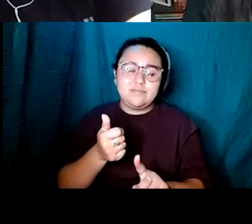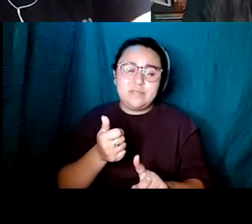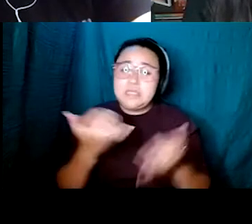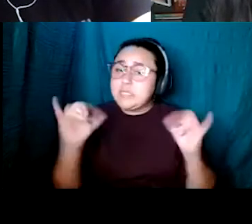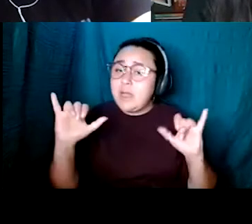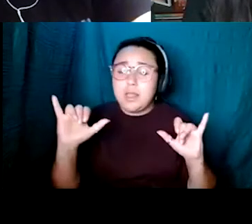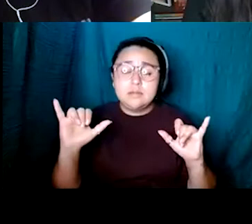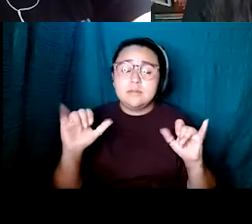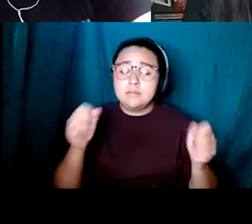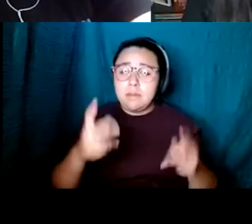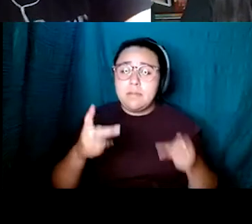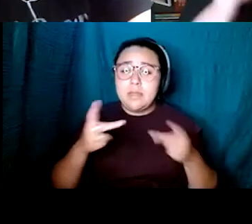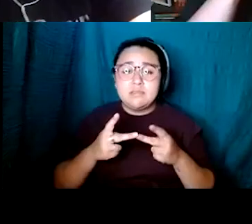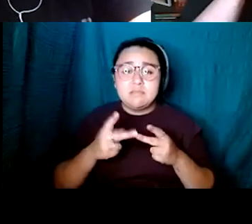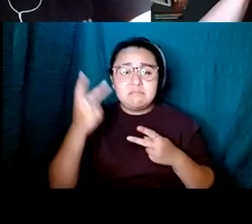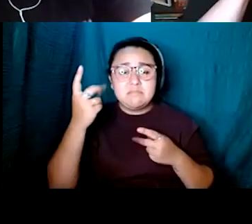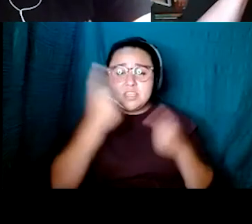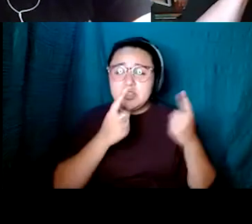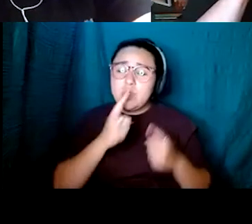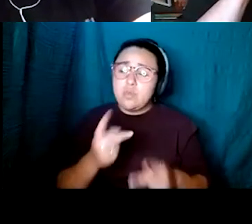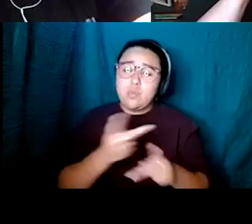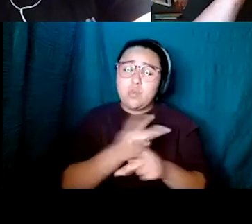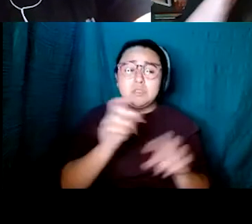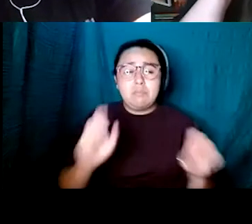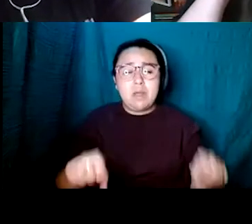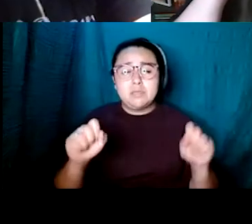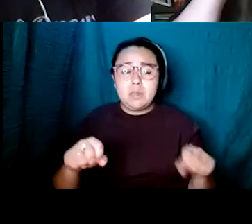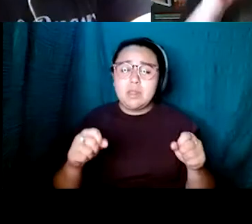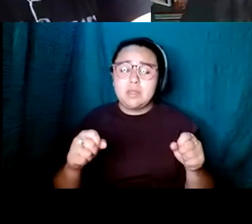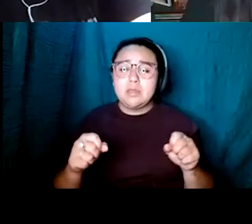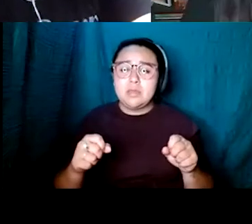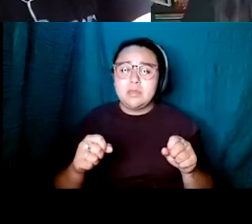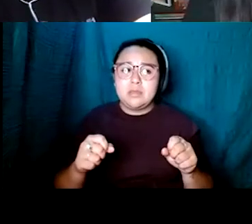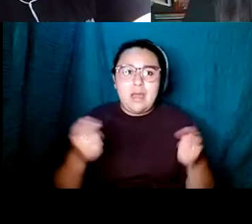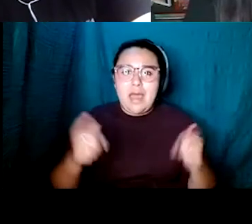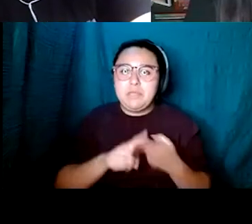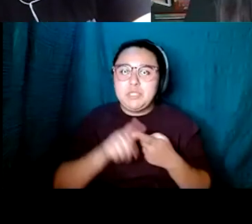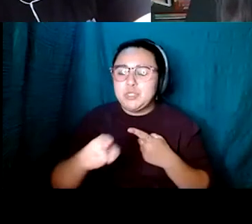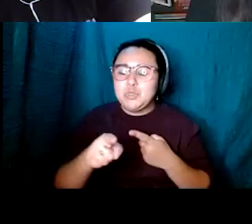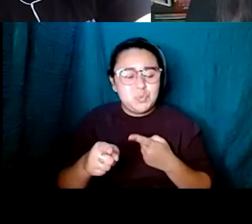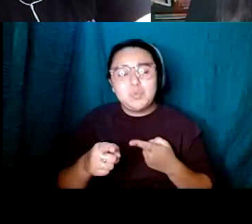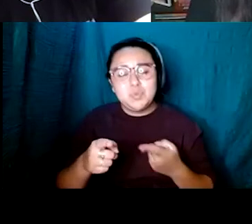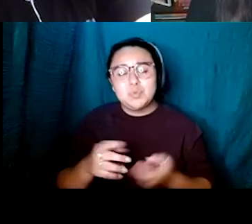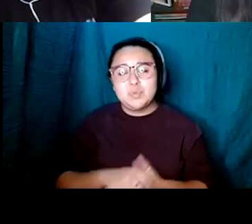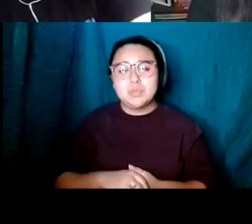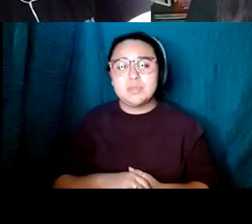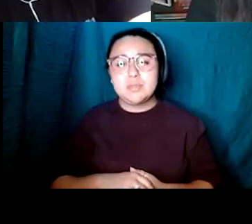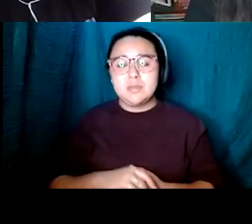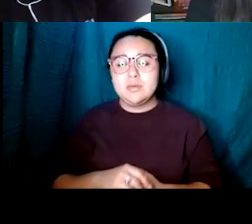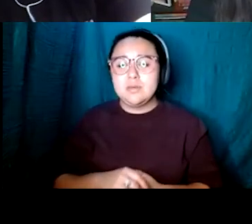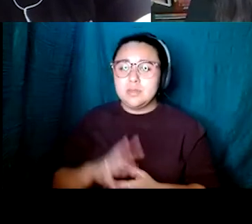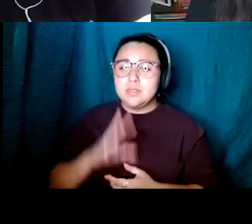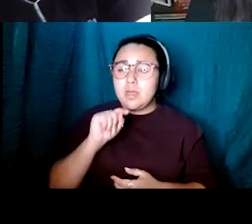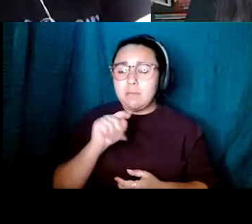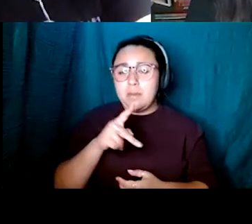is, and this still is, but in a lot of places, considered like the worst thing like that could possibly happen to you. You know, like when we're talking about the pandemic